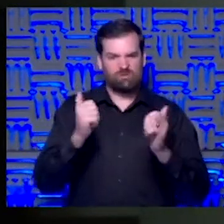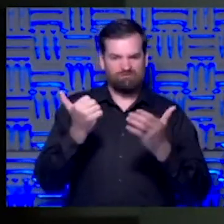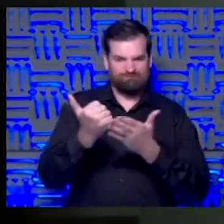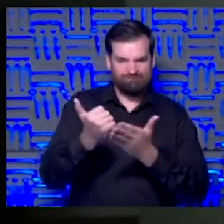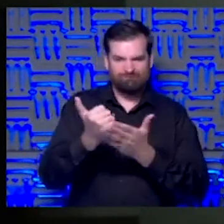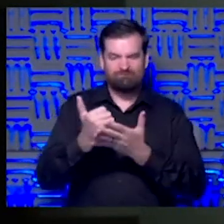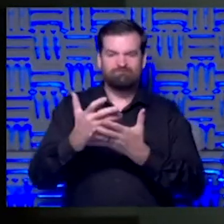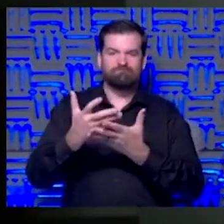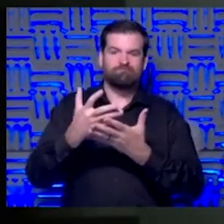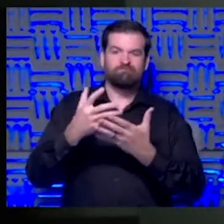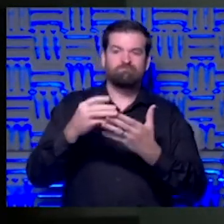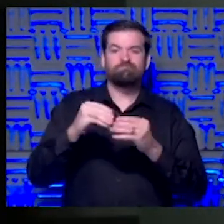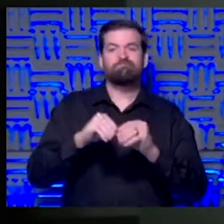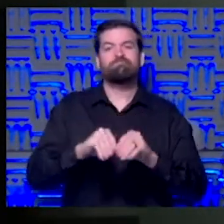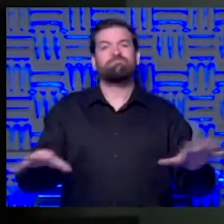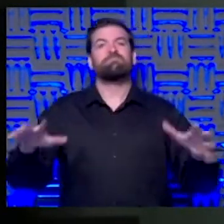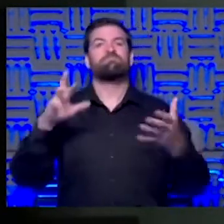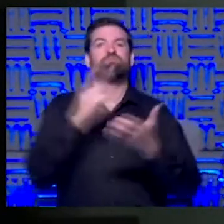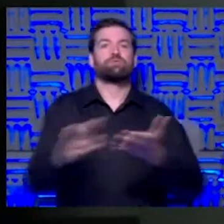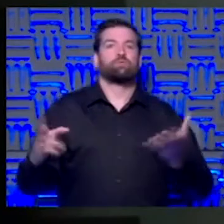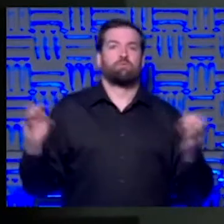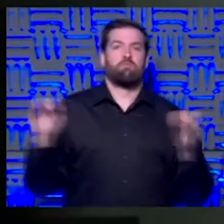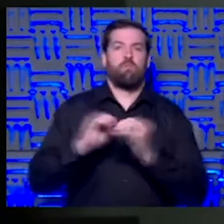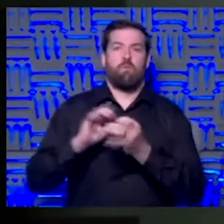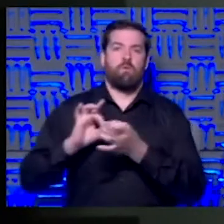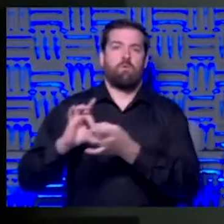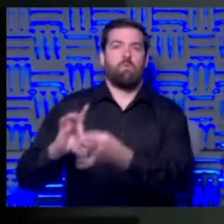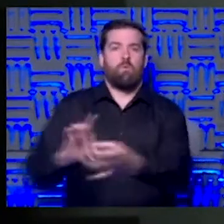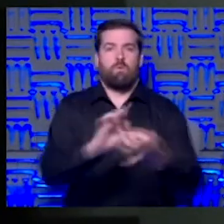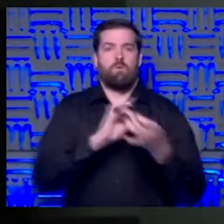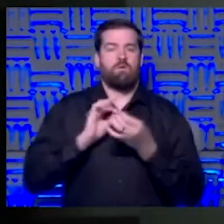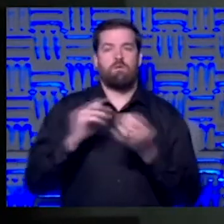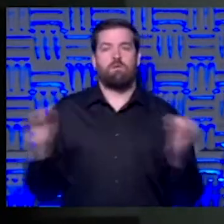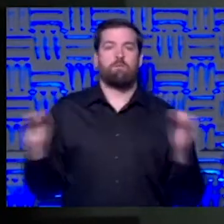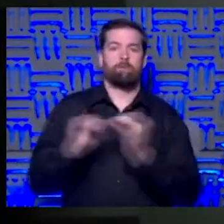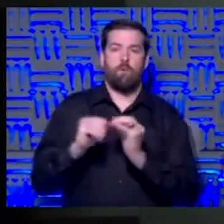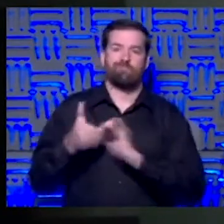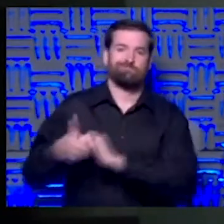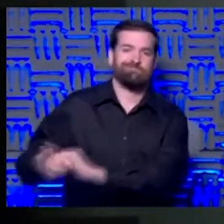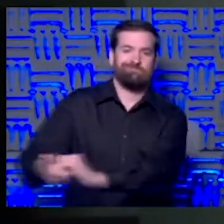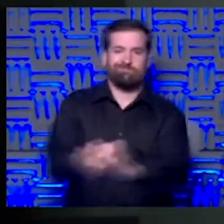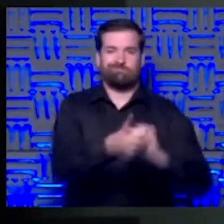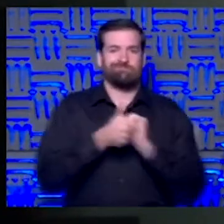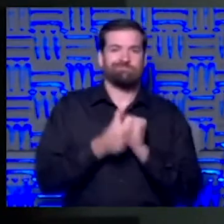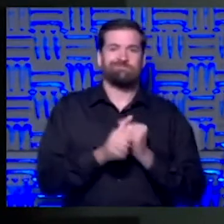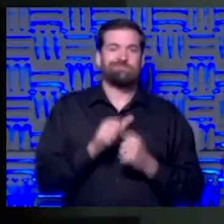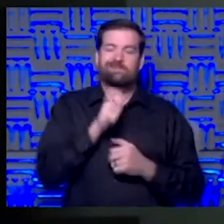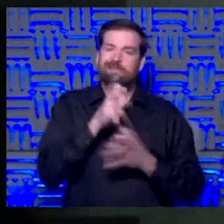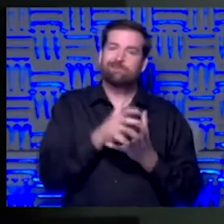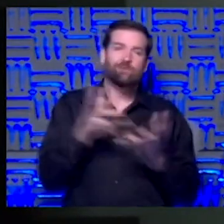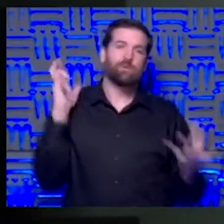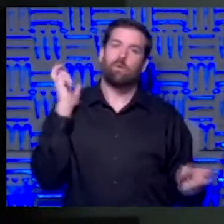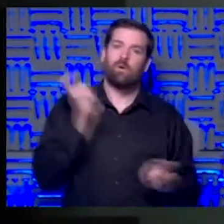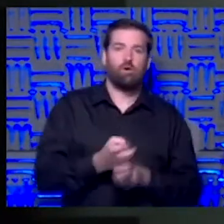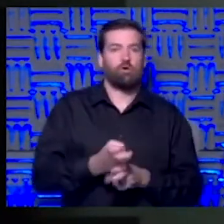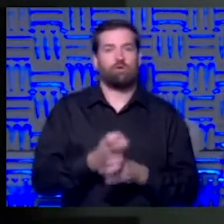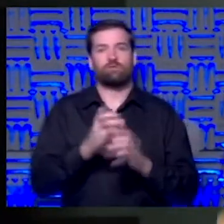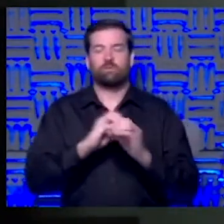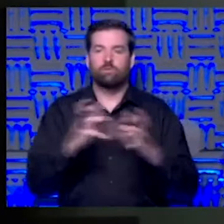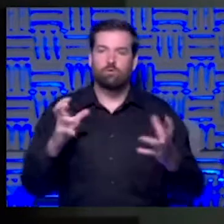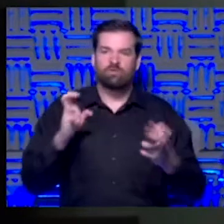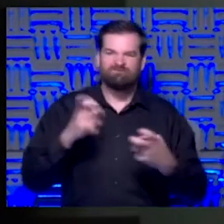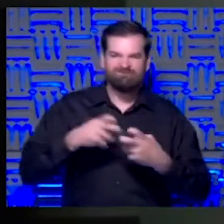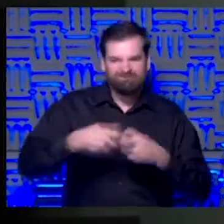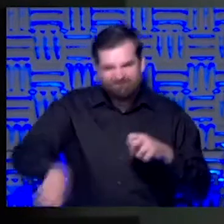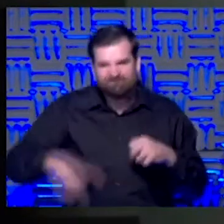in the community regarding how we can be more coordinated and more integrated during this time, so that it's not so hard and it's not so difficult for our youth, for our families, and